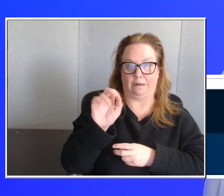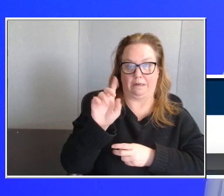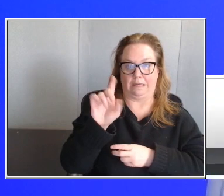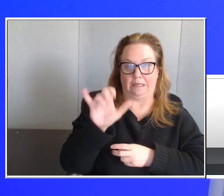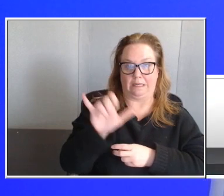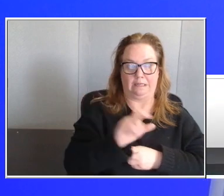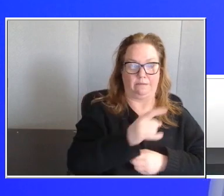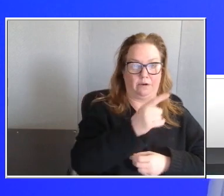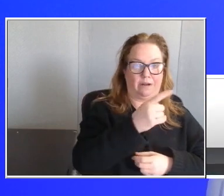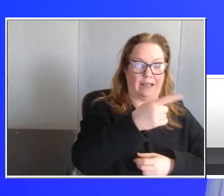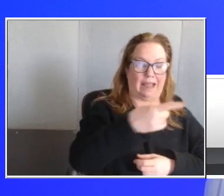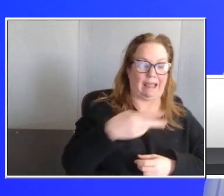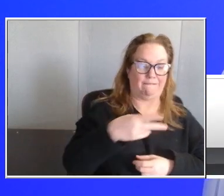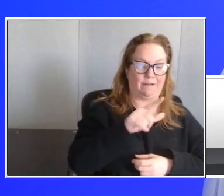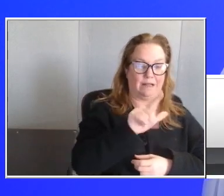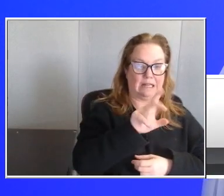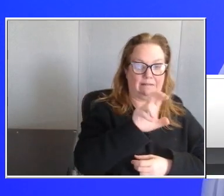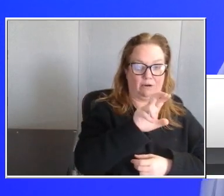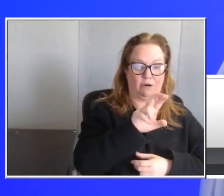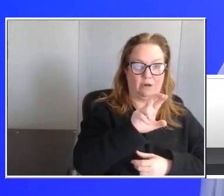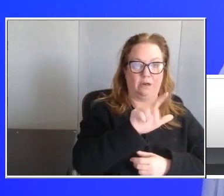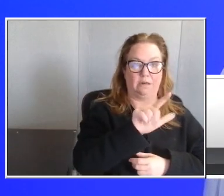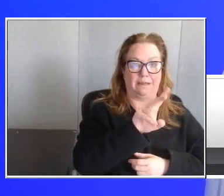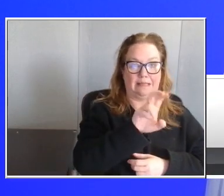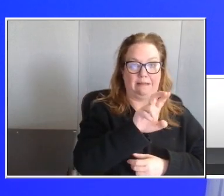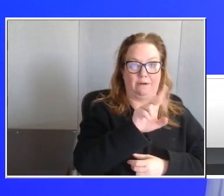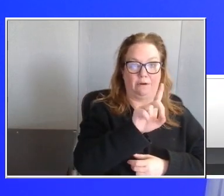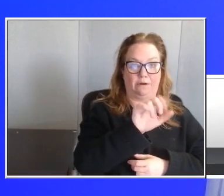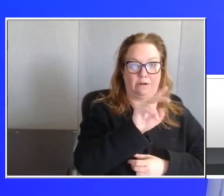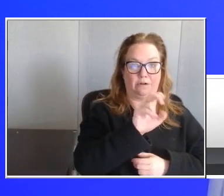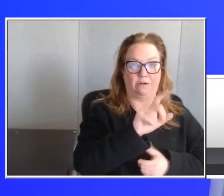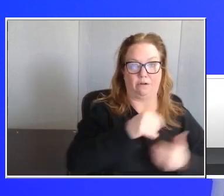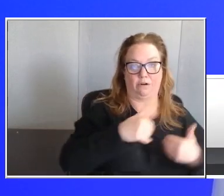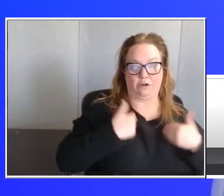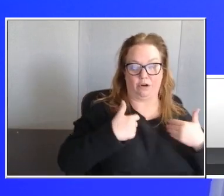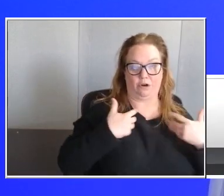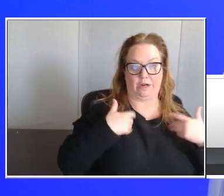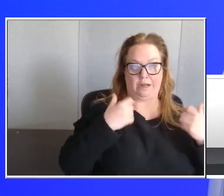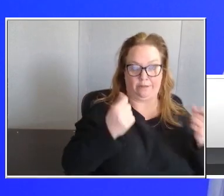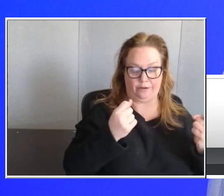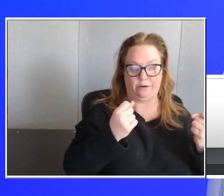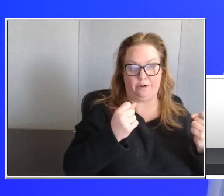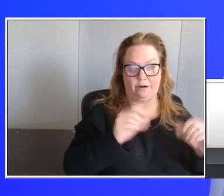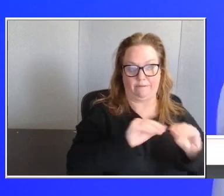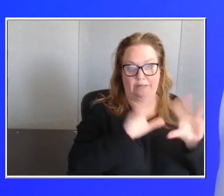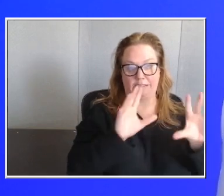of a liver. So to be a liver donor, you're probably younger, healthier, obviously